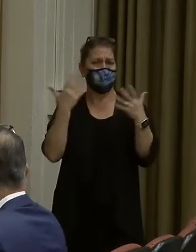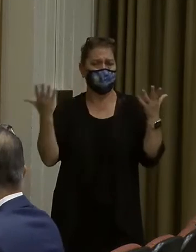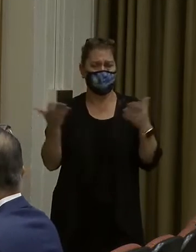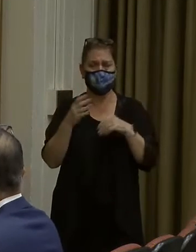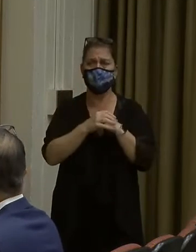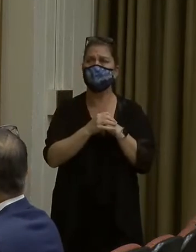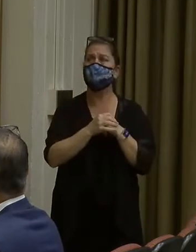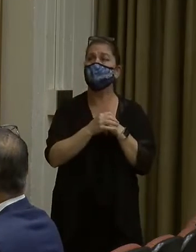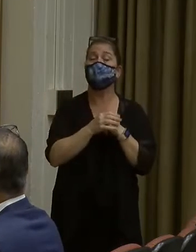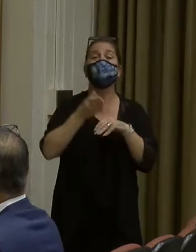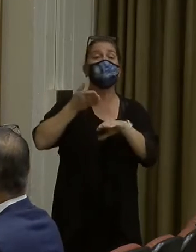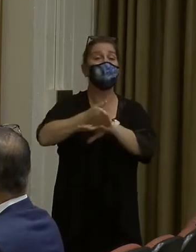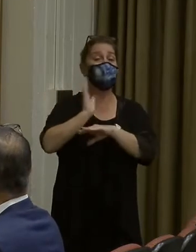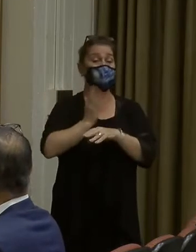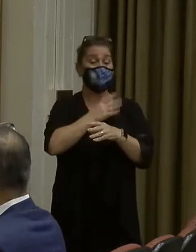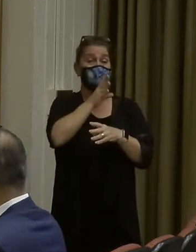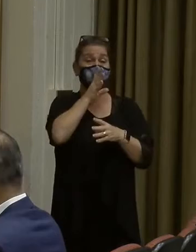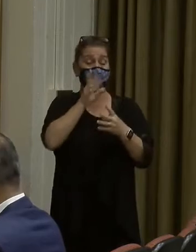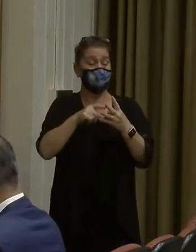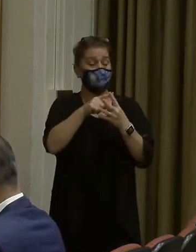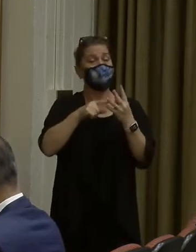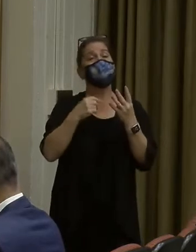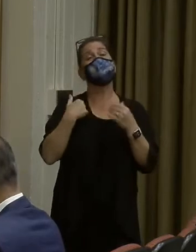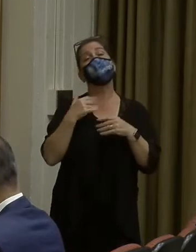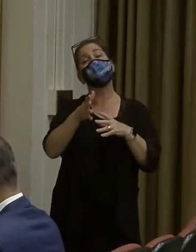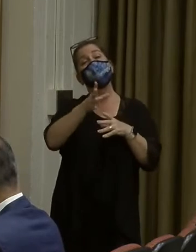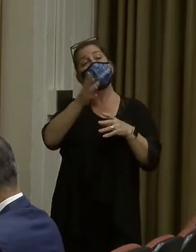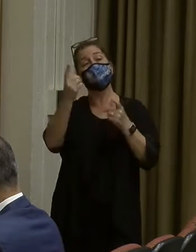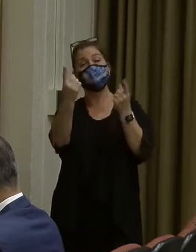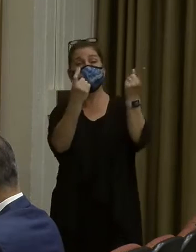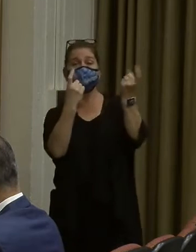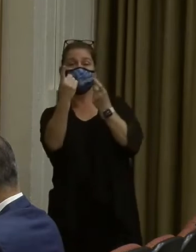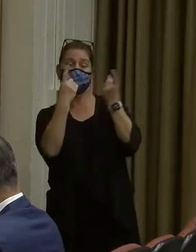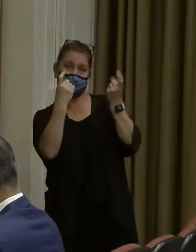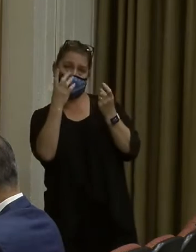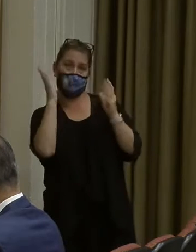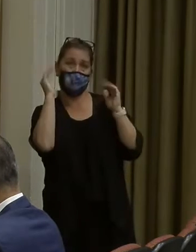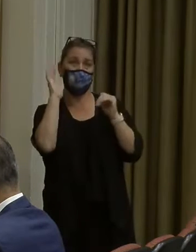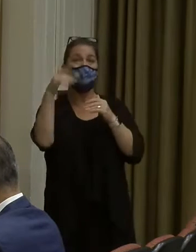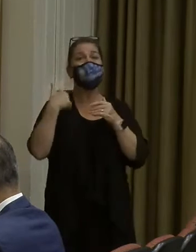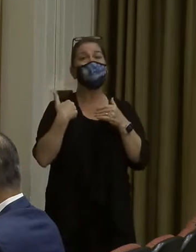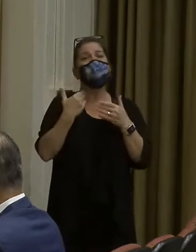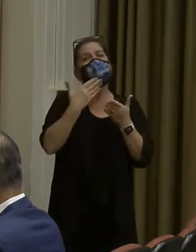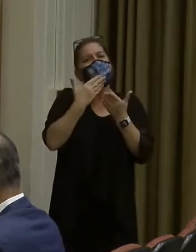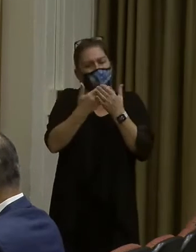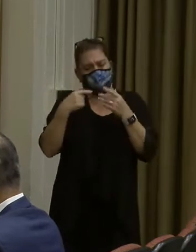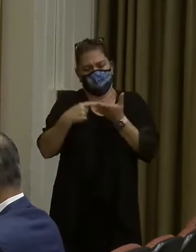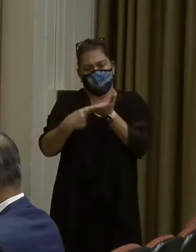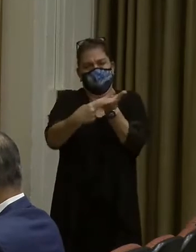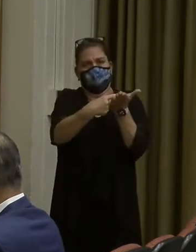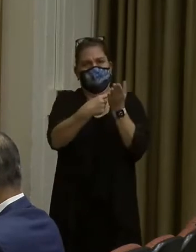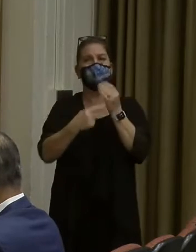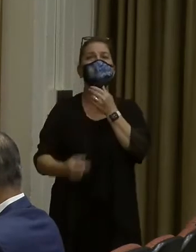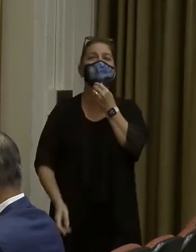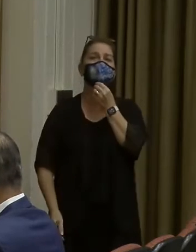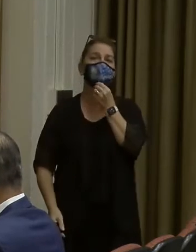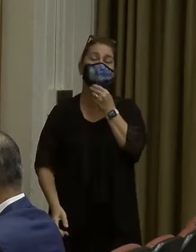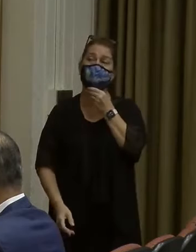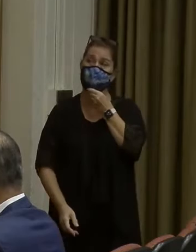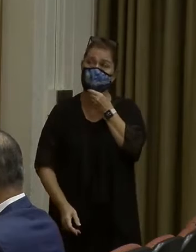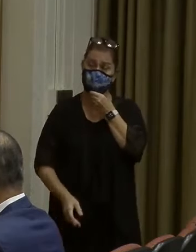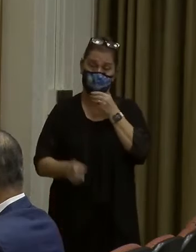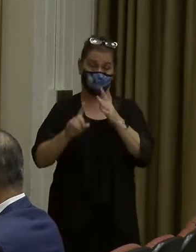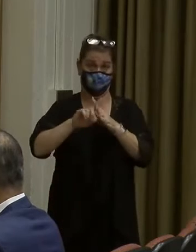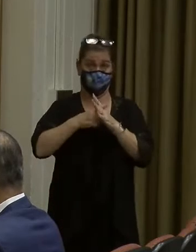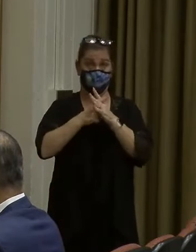Services. After our speakers, we will open it up for questions that I hope will also lead to a lively discussion. Let